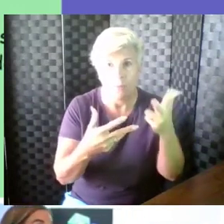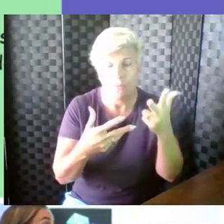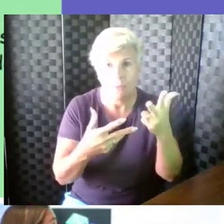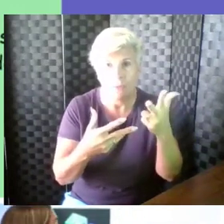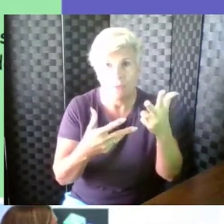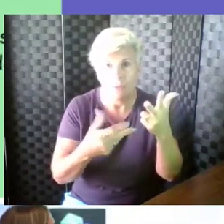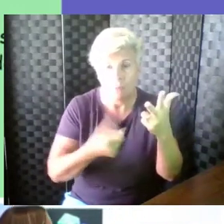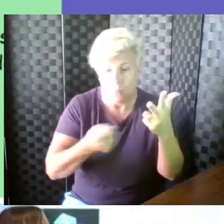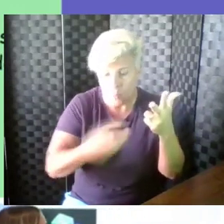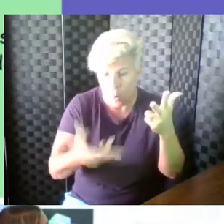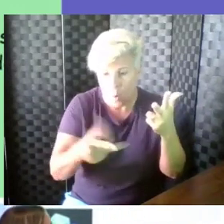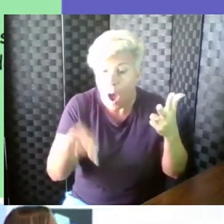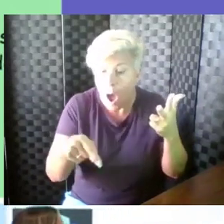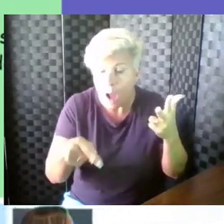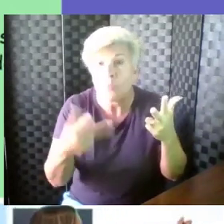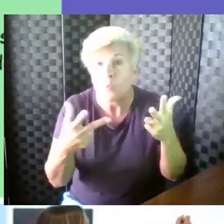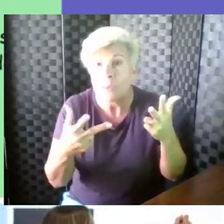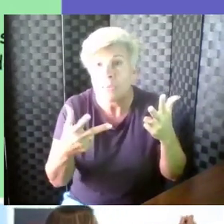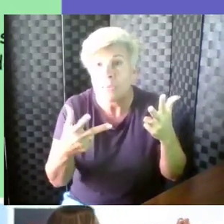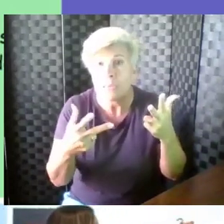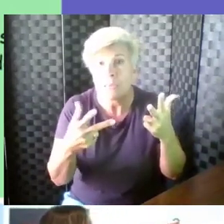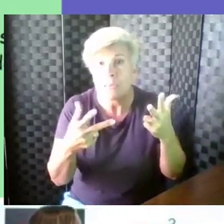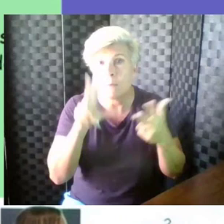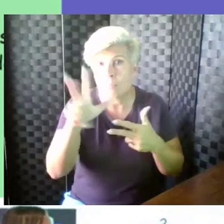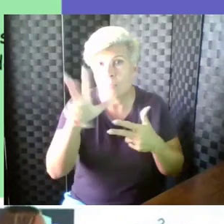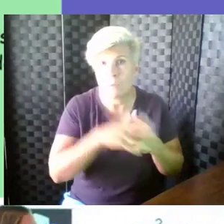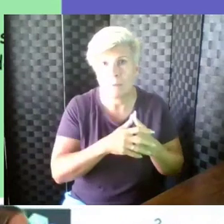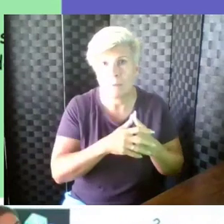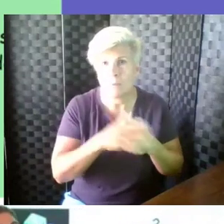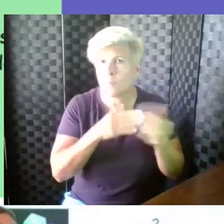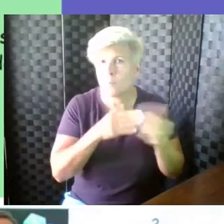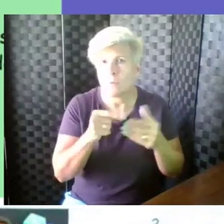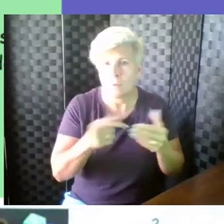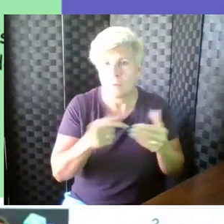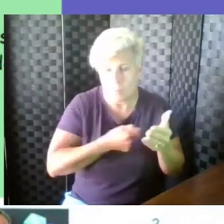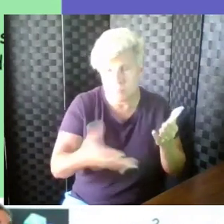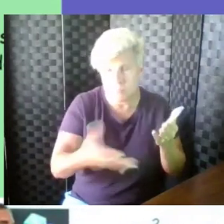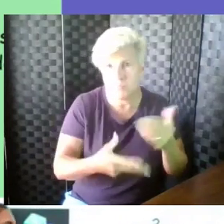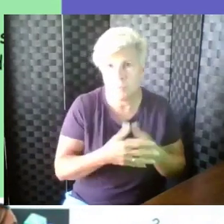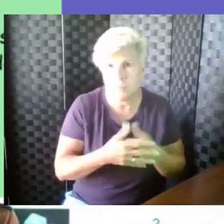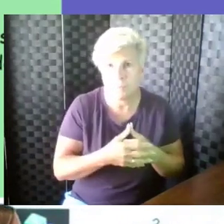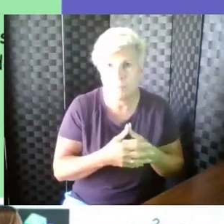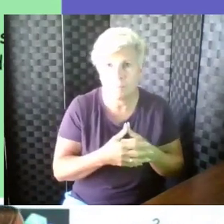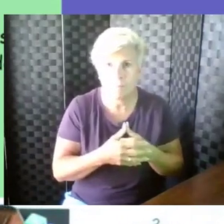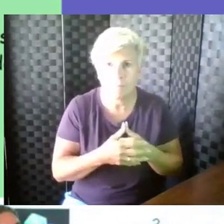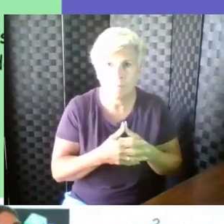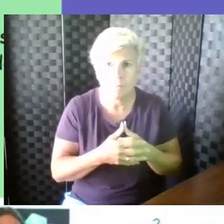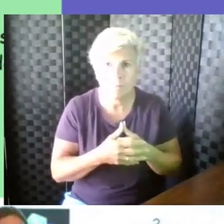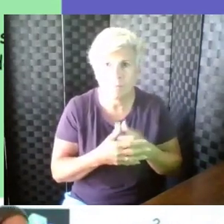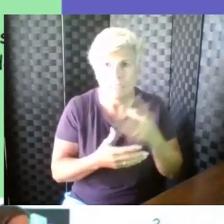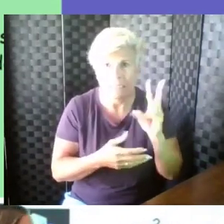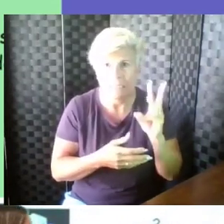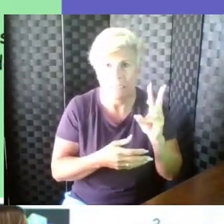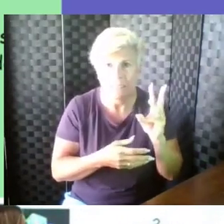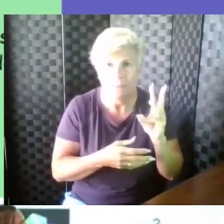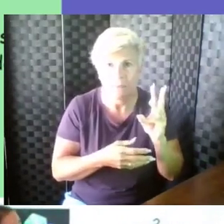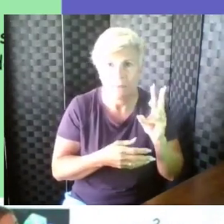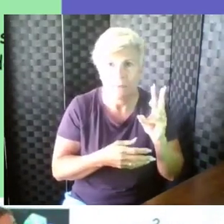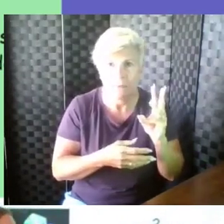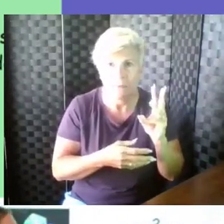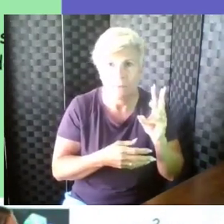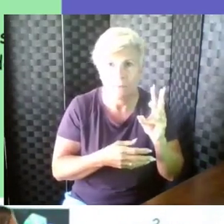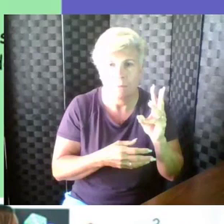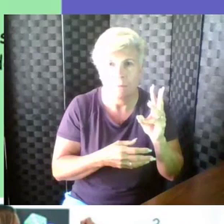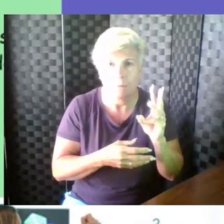3. So I can pick anywhere in here. I'm going to put a 3 right here. And I'm going to roll it again. And this time I got a 6. Well, I want to